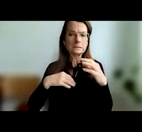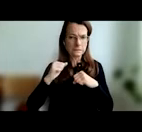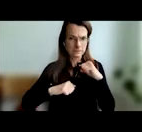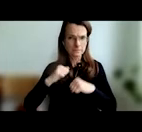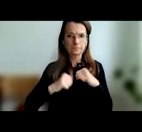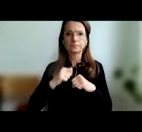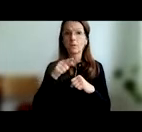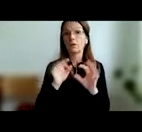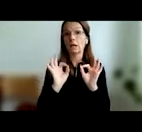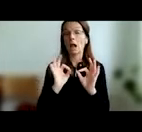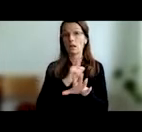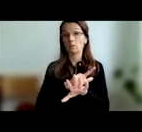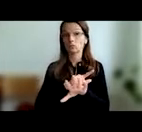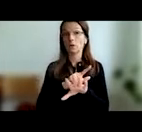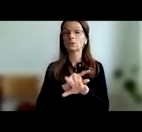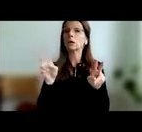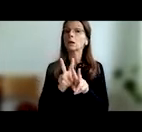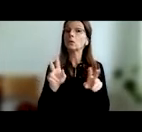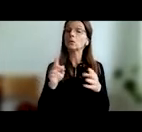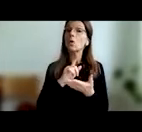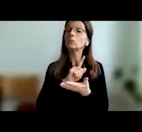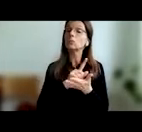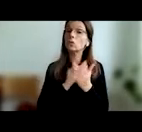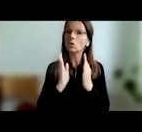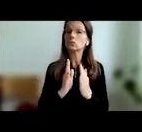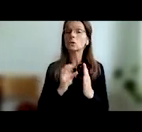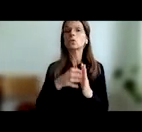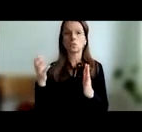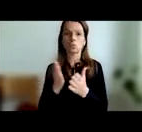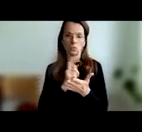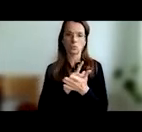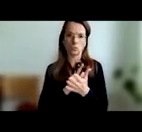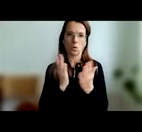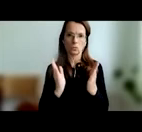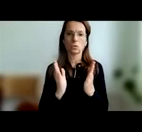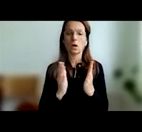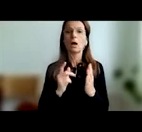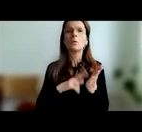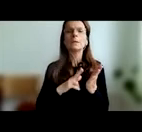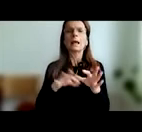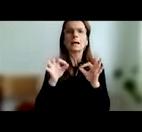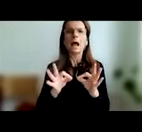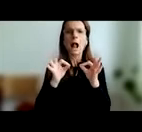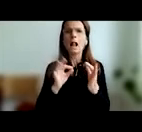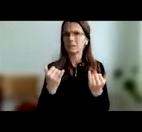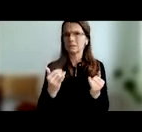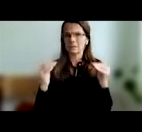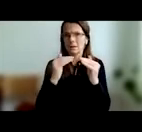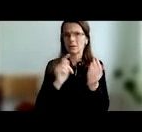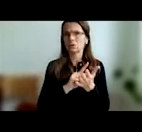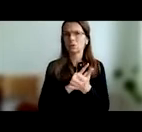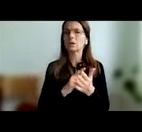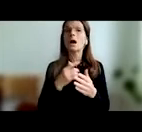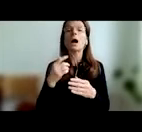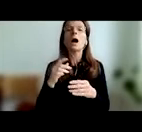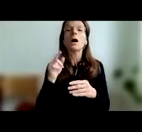ciasu occupations and indedena pracorosno competencies indol according to the corosno needs of apapore. jobs Carie in real pomeno ie time realmi and ciasu according to the sotto short sapoche term ni and long term sporvanu tu ie